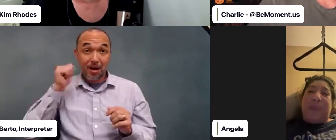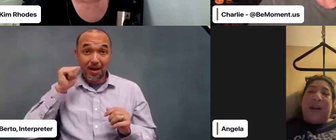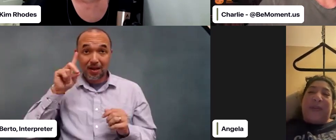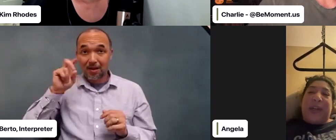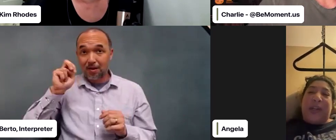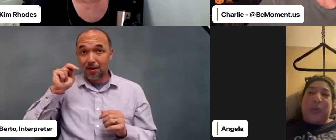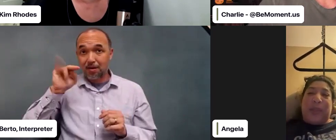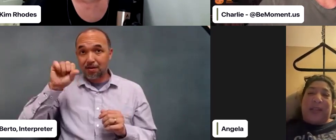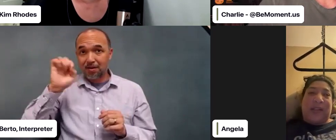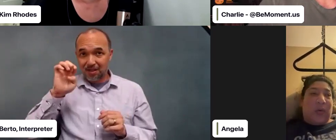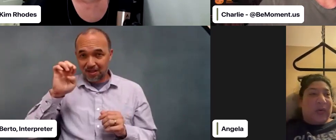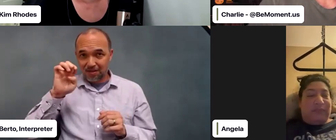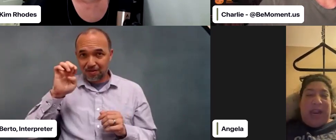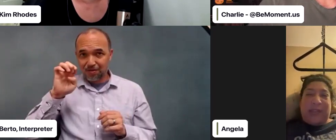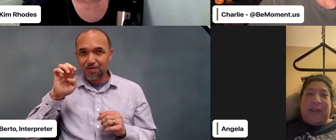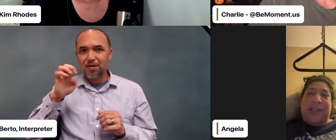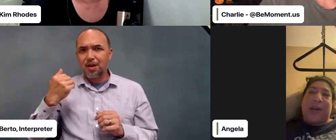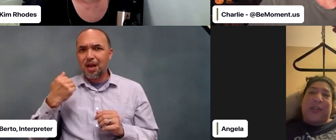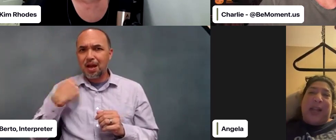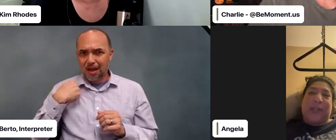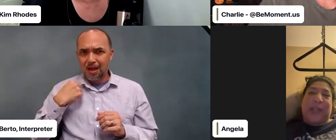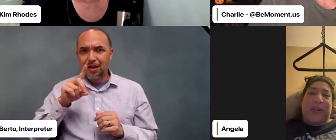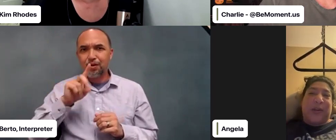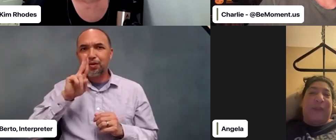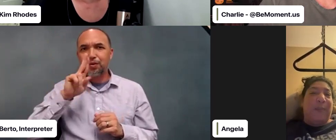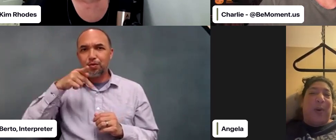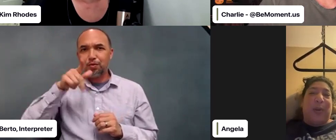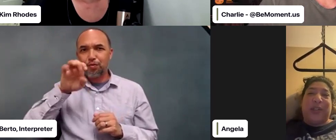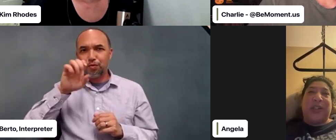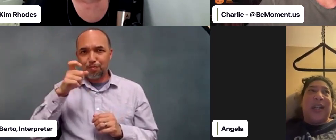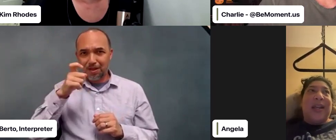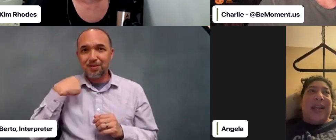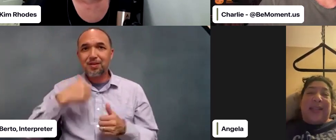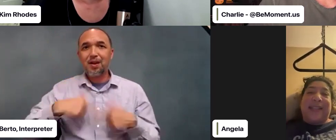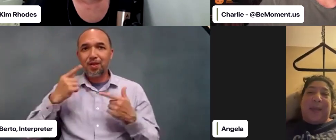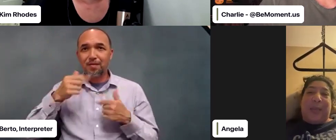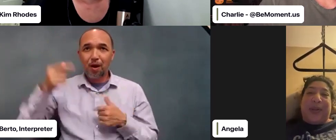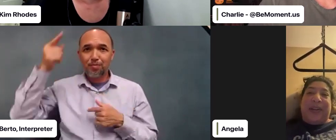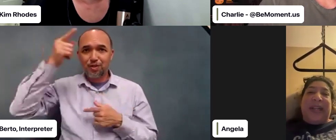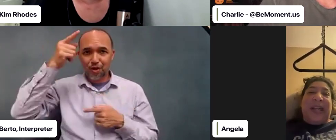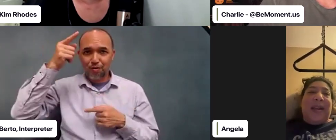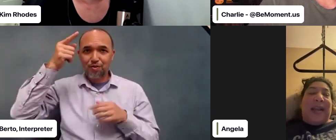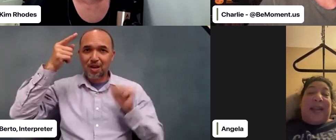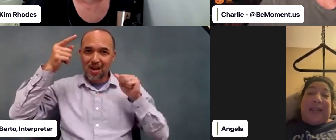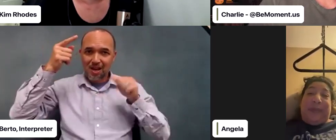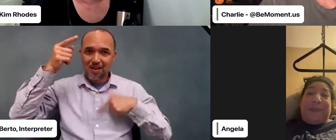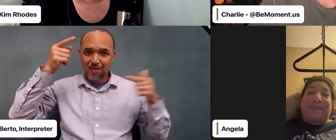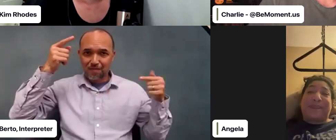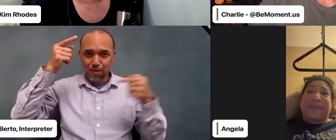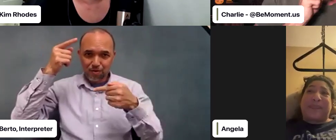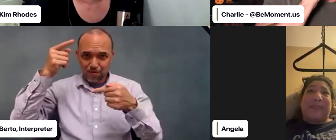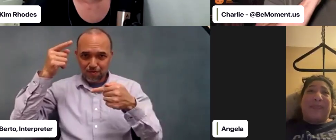live above in a duplex. So it was house downstairs, house upstairs, very Polish in this neighborhood in